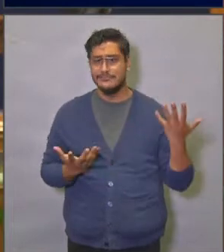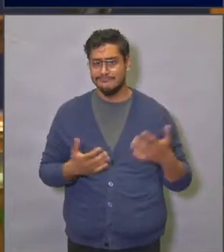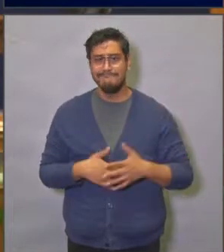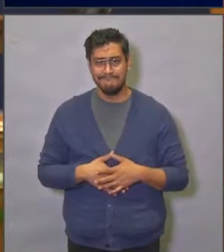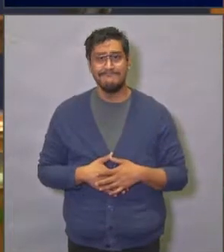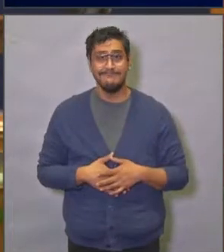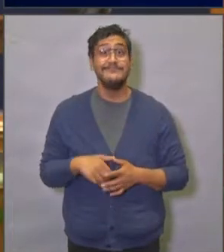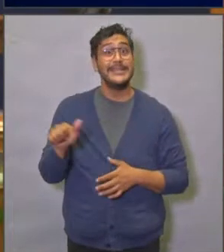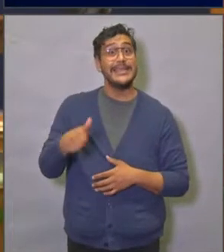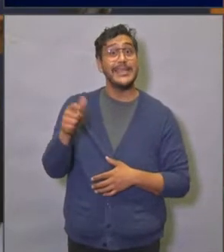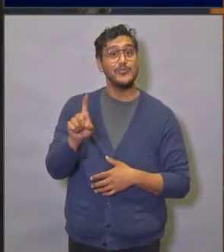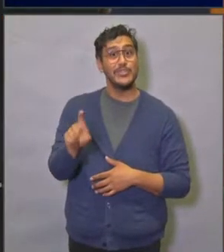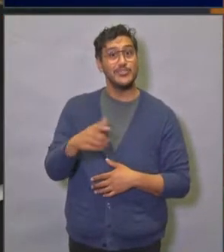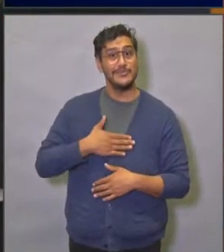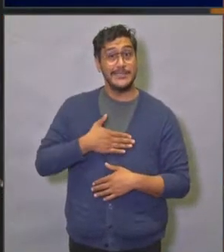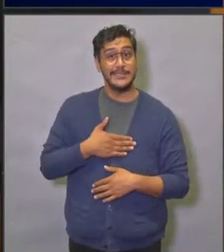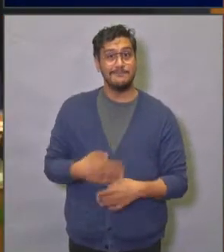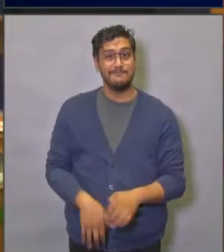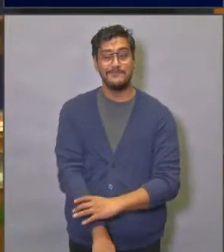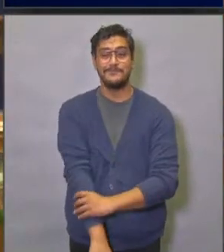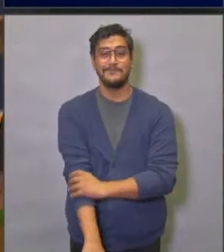question.